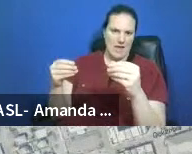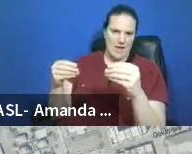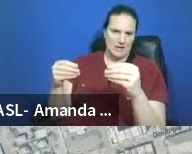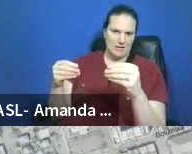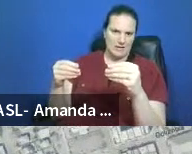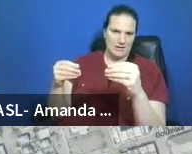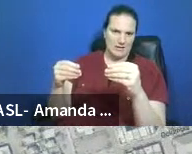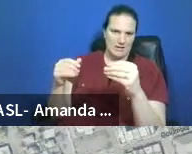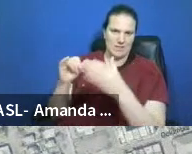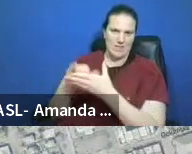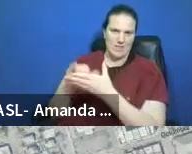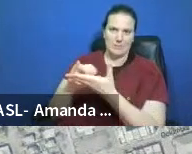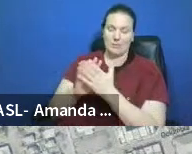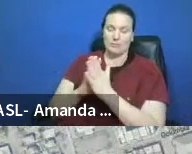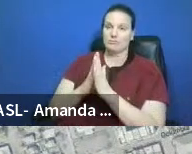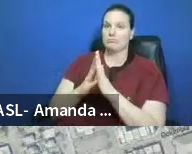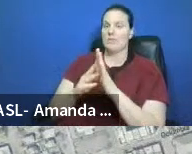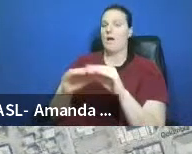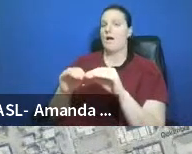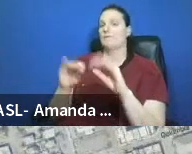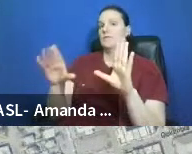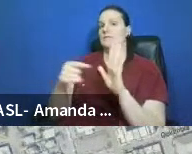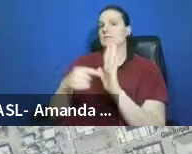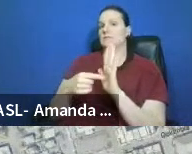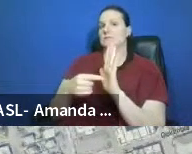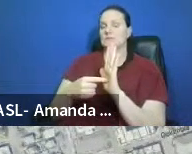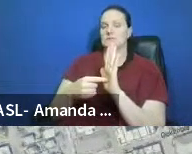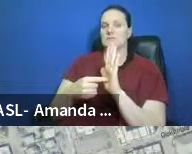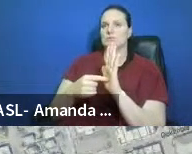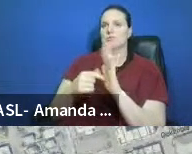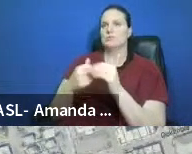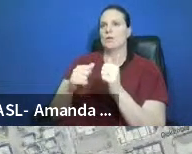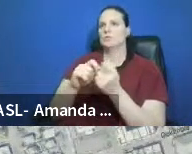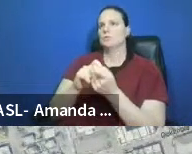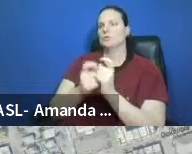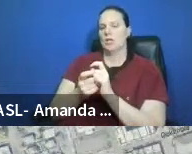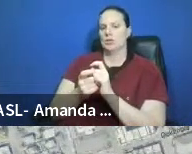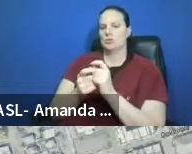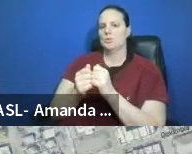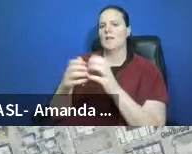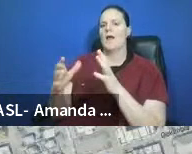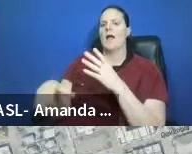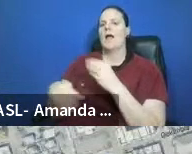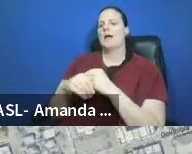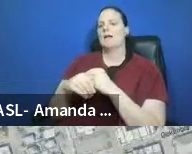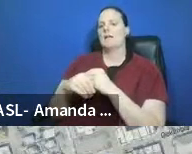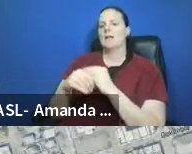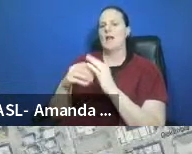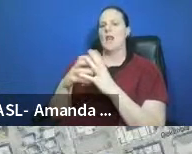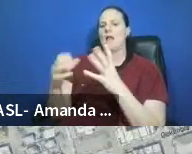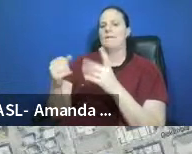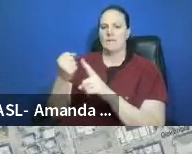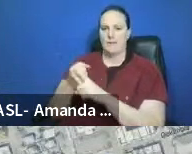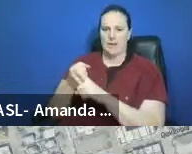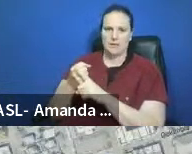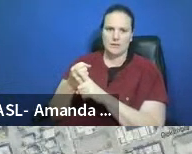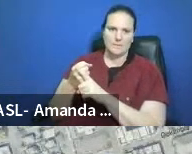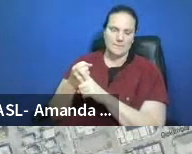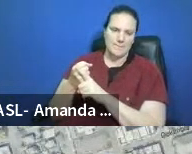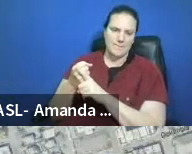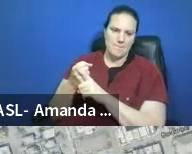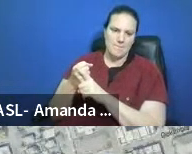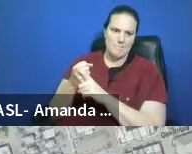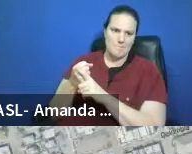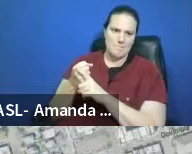really becomes prevalent, is trying to shift without adding a whole bunch of different impacts.